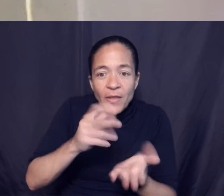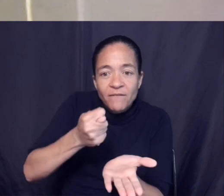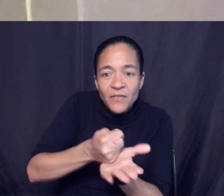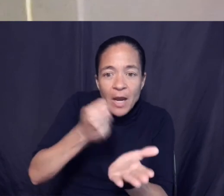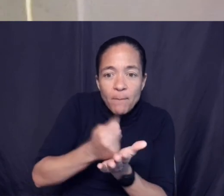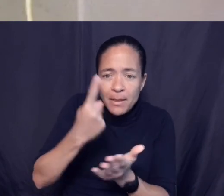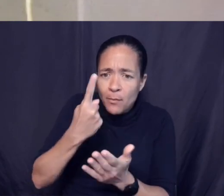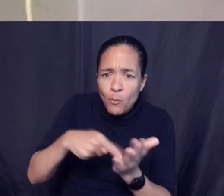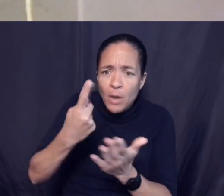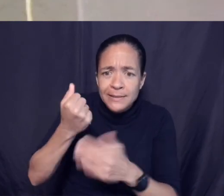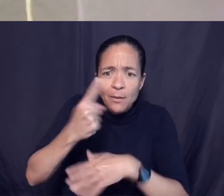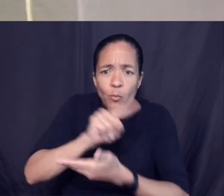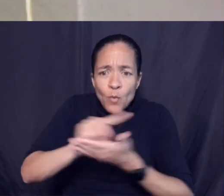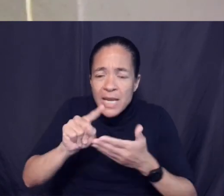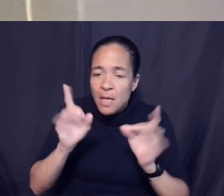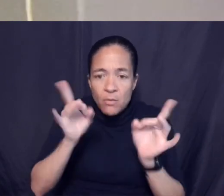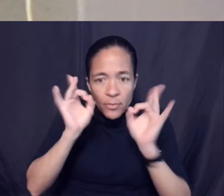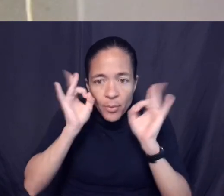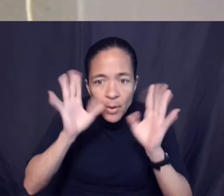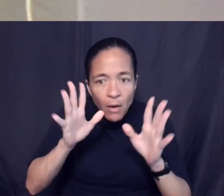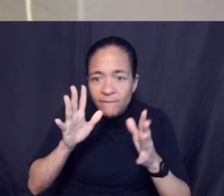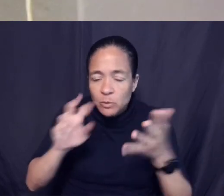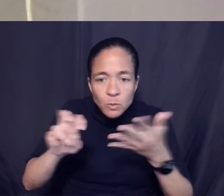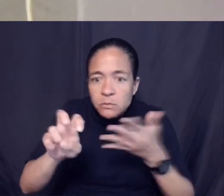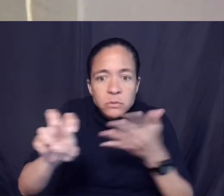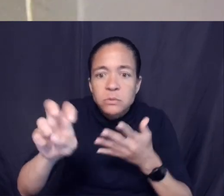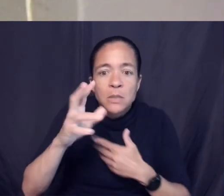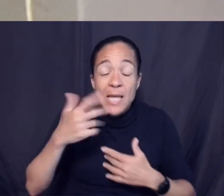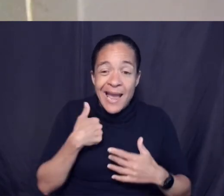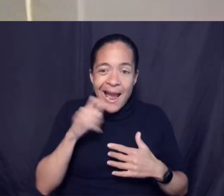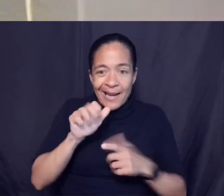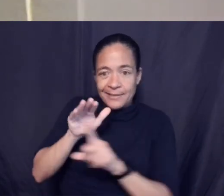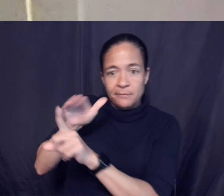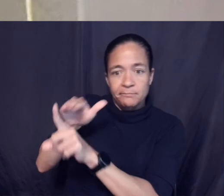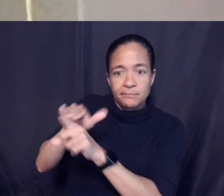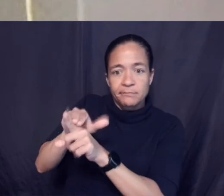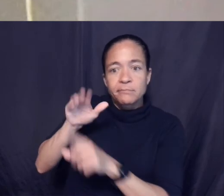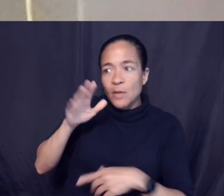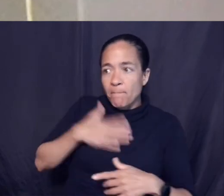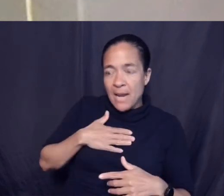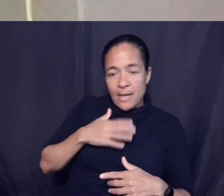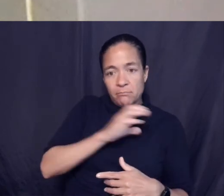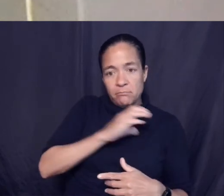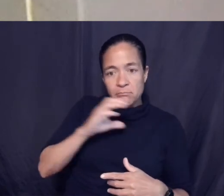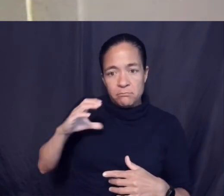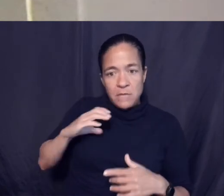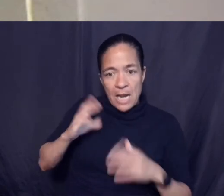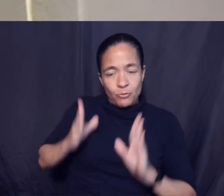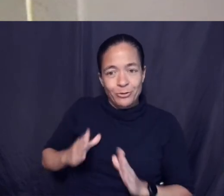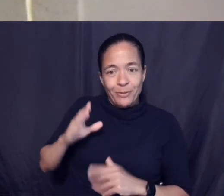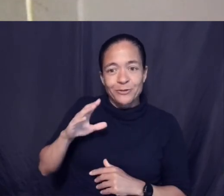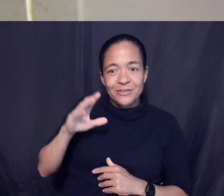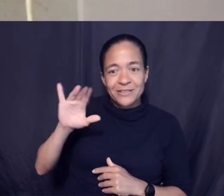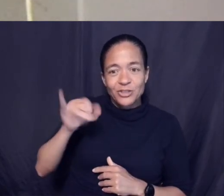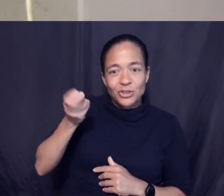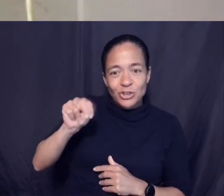day a week, or if, we've been through times where I had to reach out to my congressman, which is Congressman John Yarmouth,